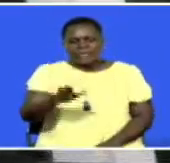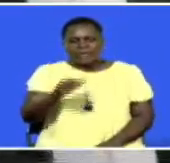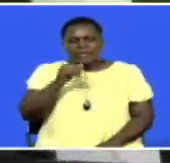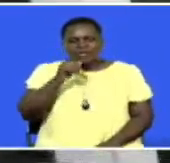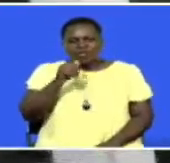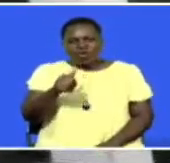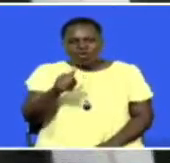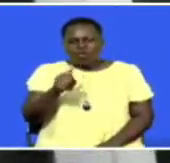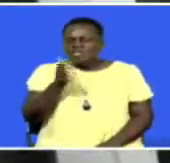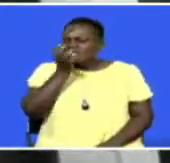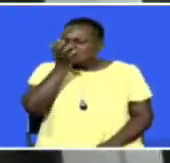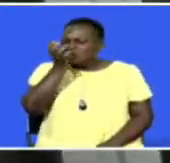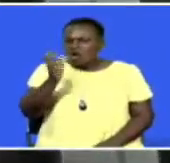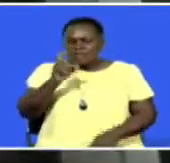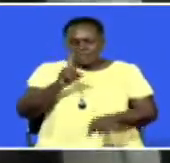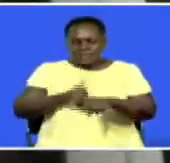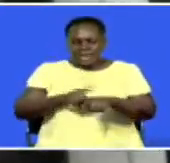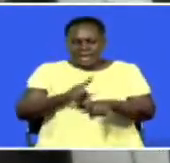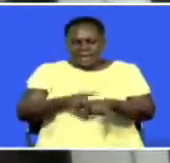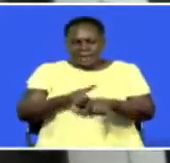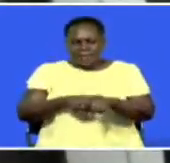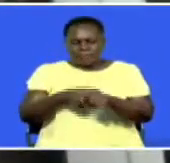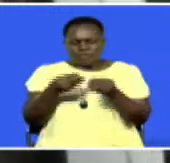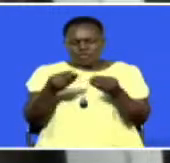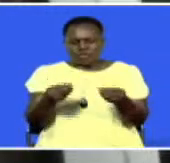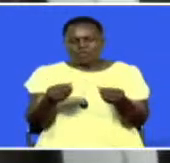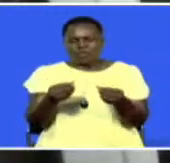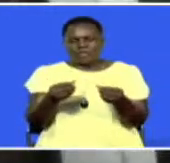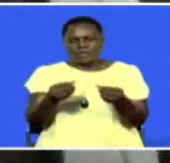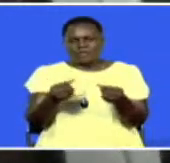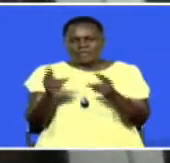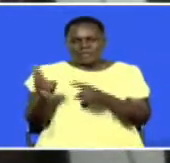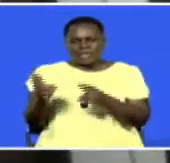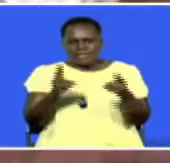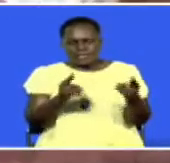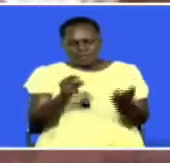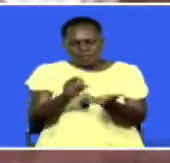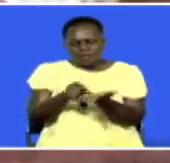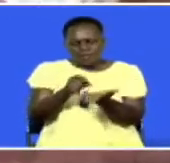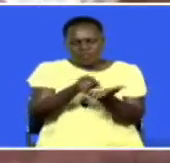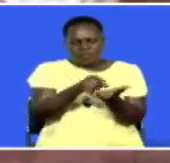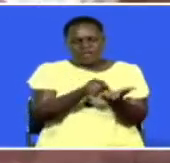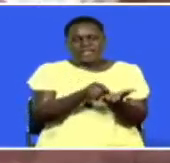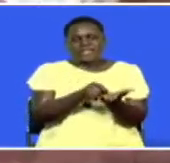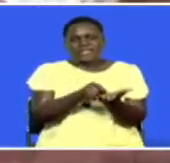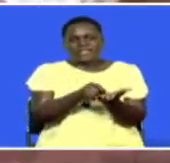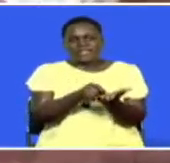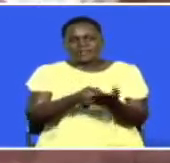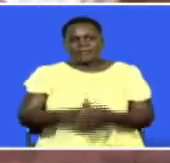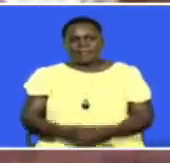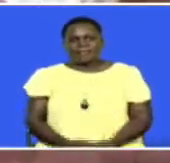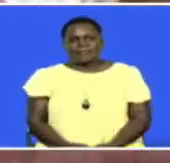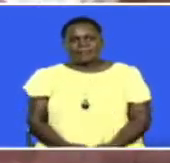not be overlooked when it comes to tackling the destructive nature of grains.